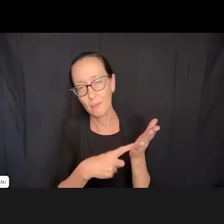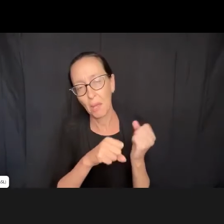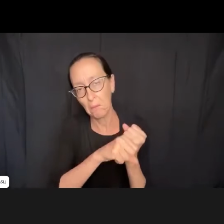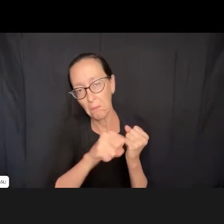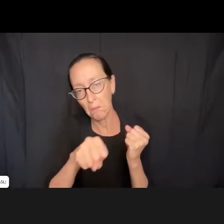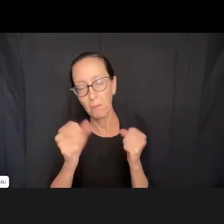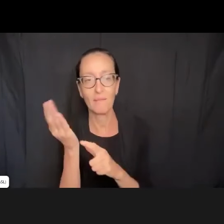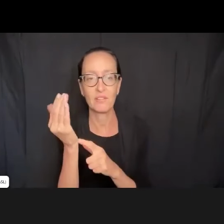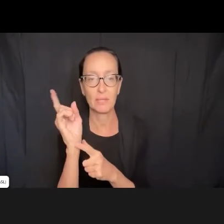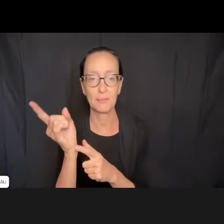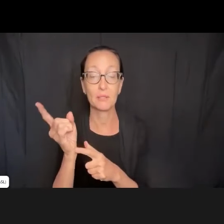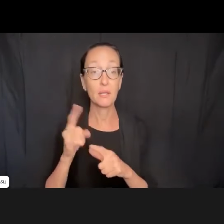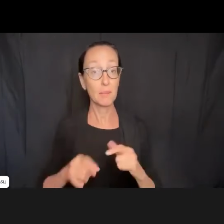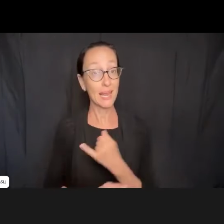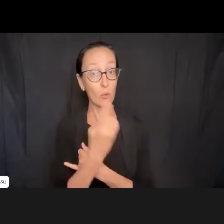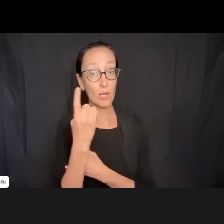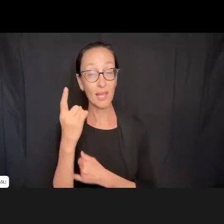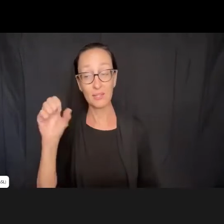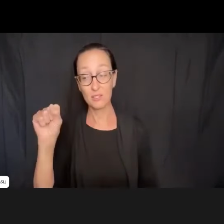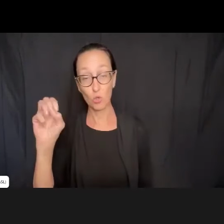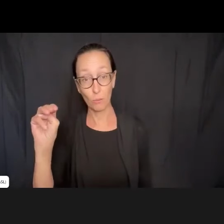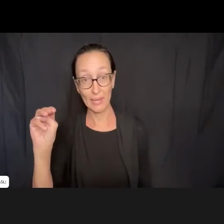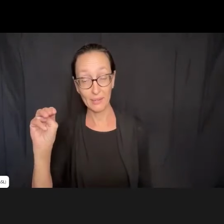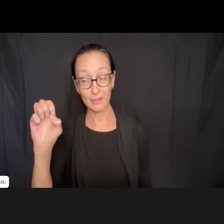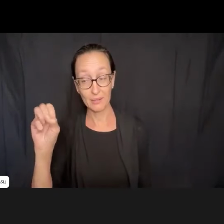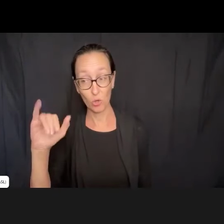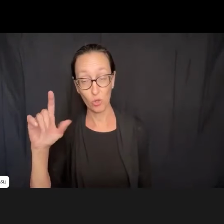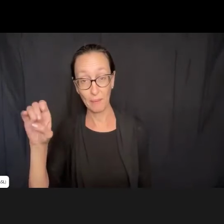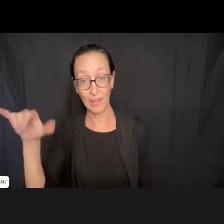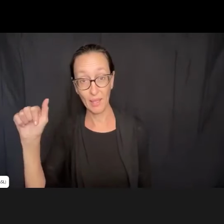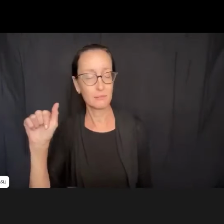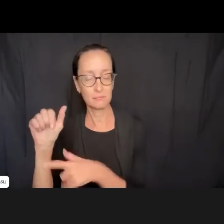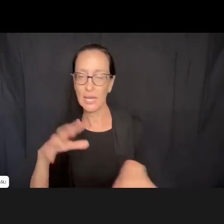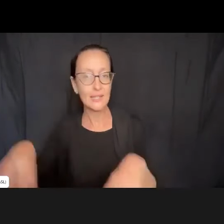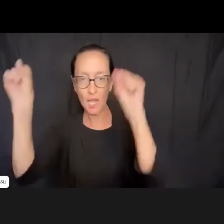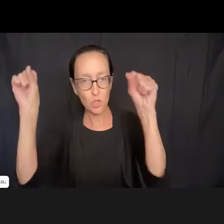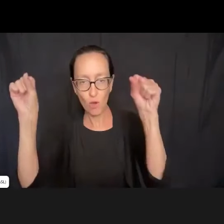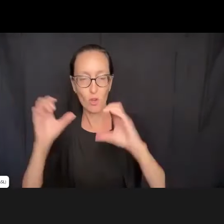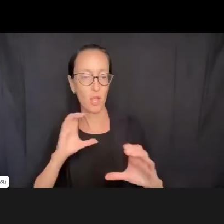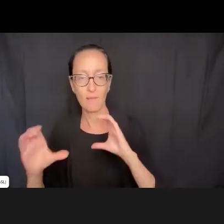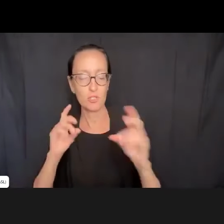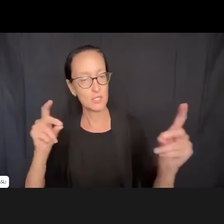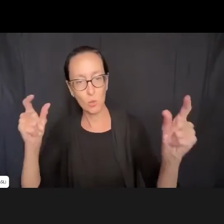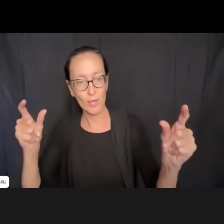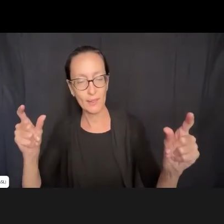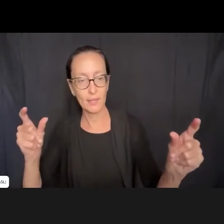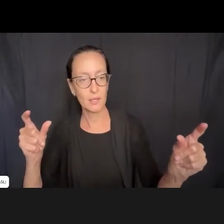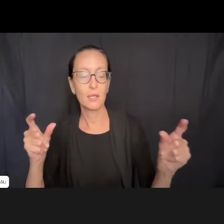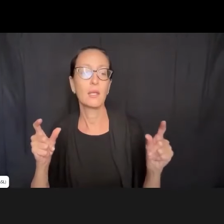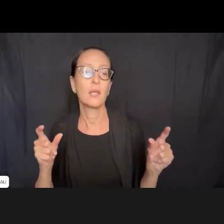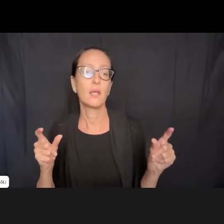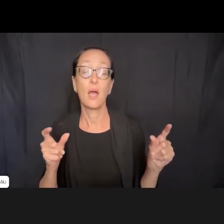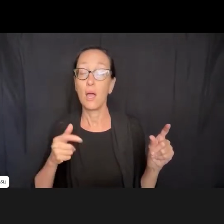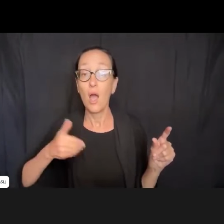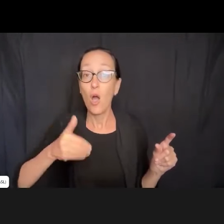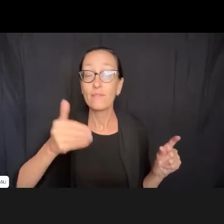but nowadays, social media takes over the conversation so quickly that oftentimes kids